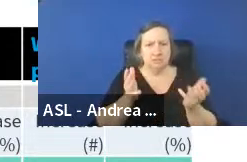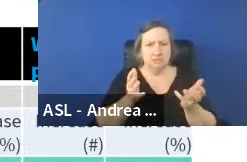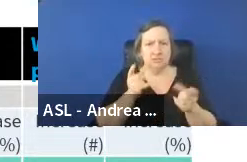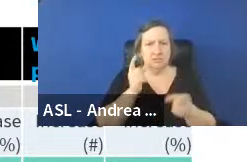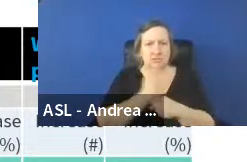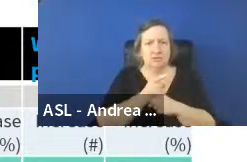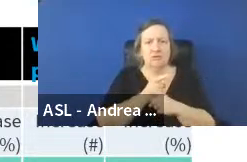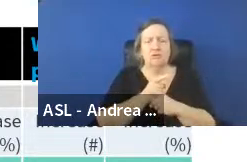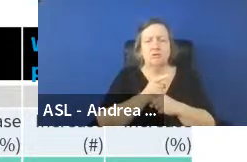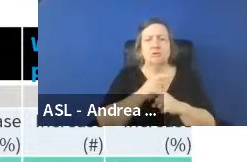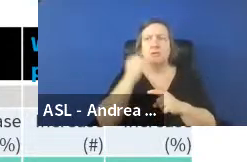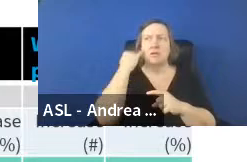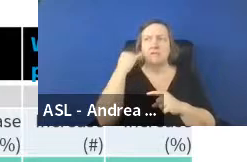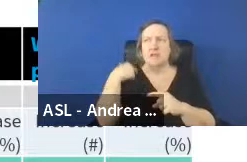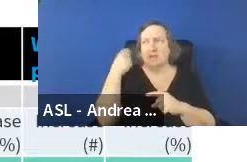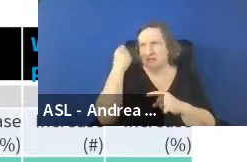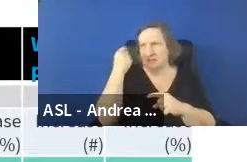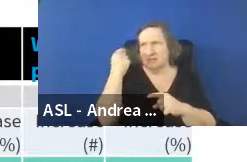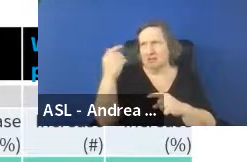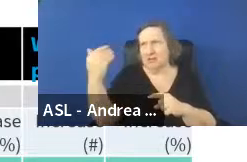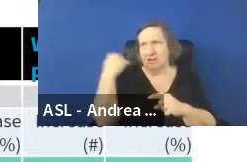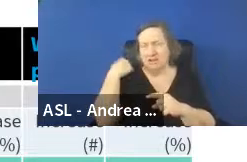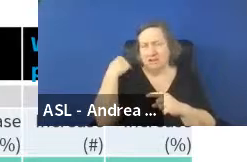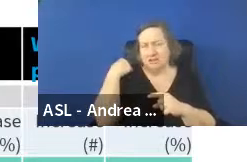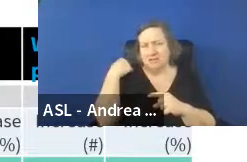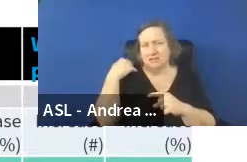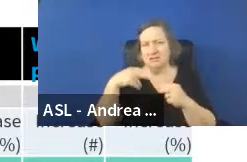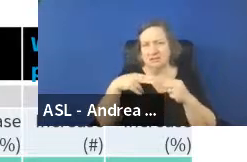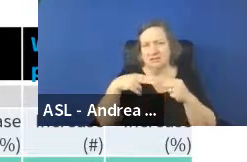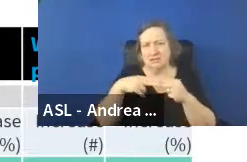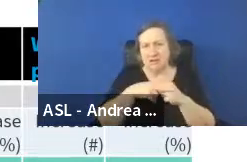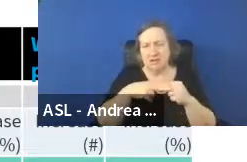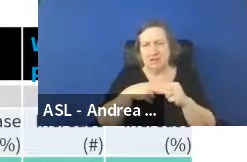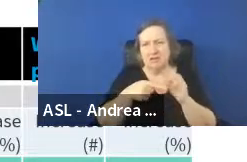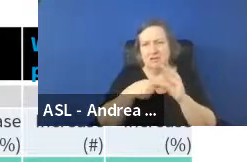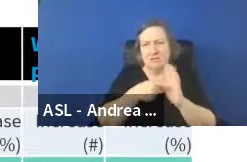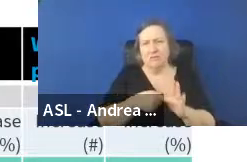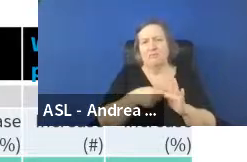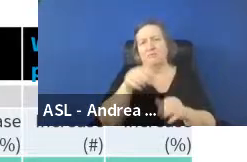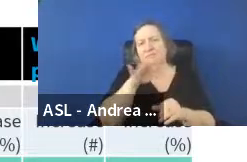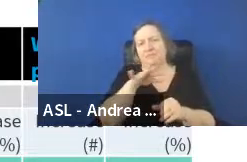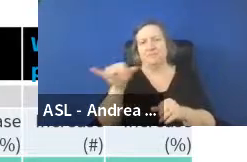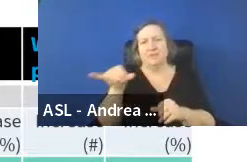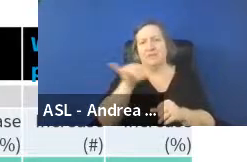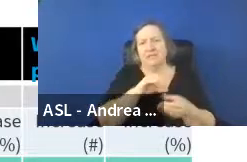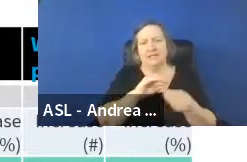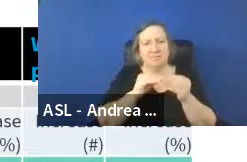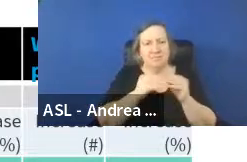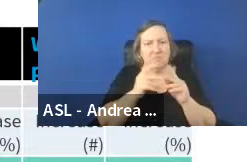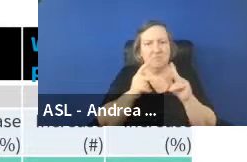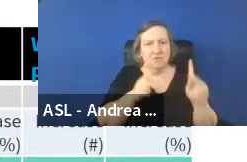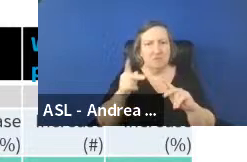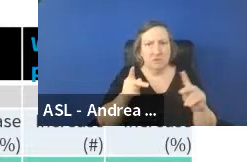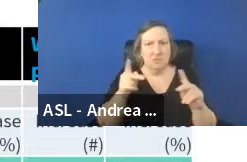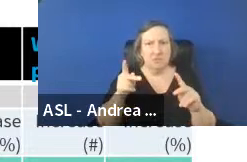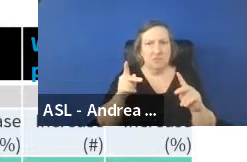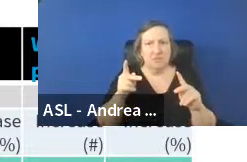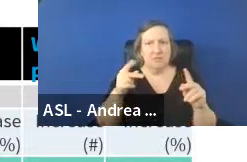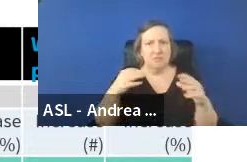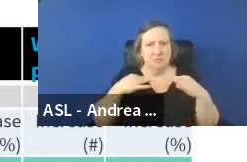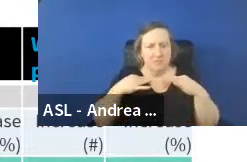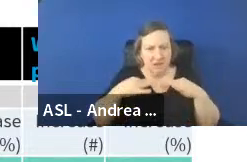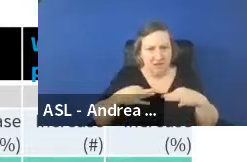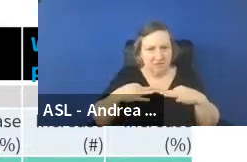So if I understood the last slide showing, roughly the same number of people